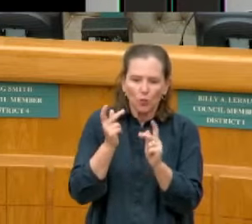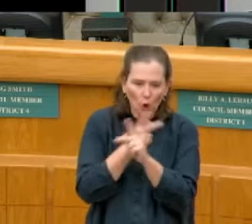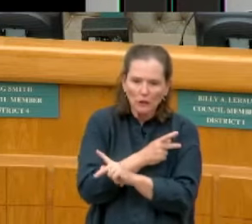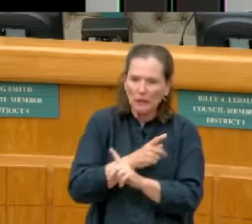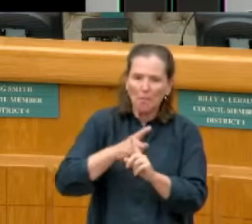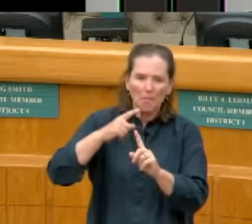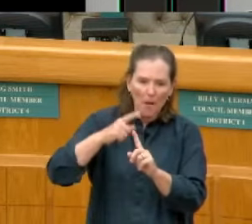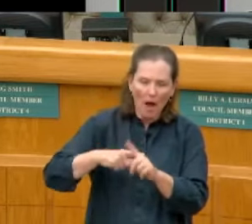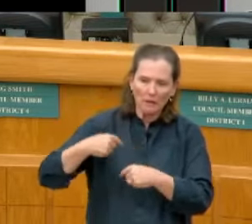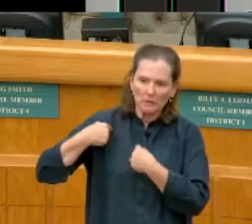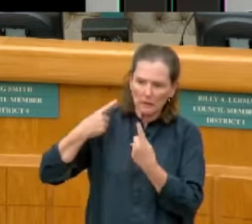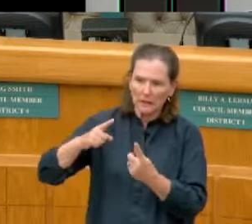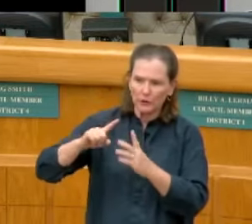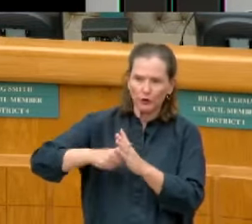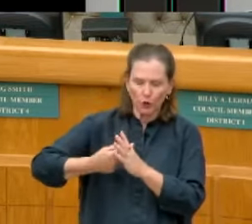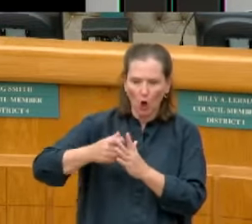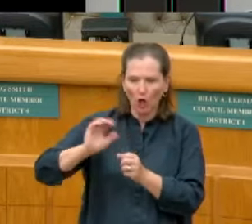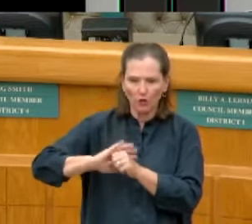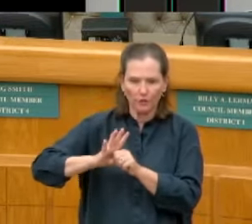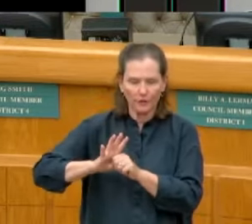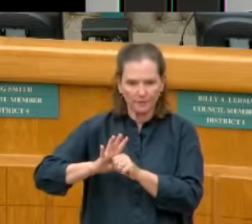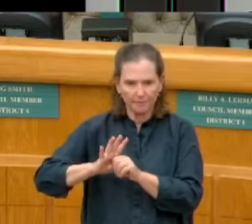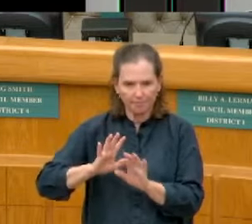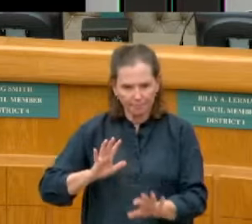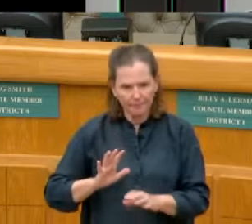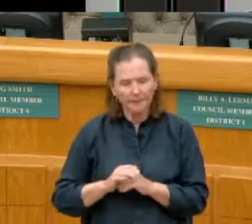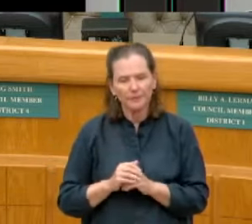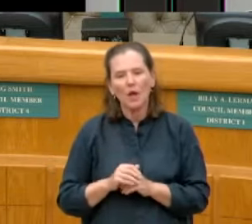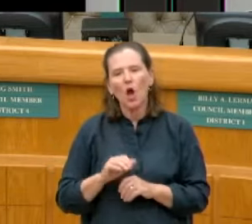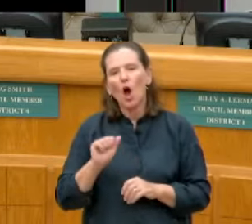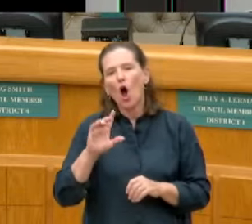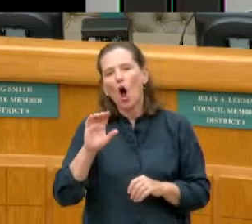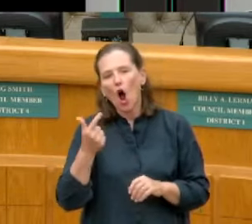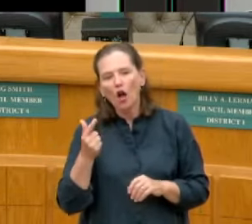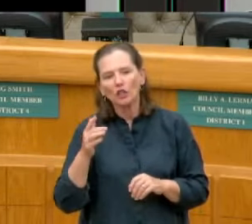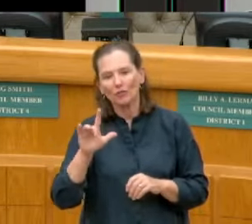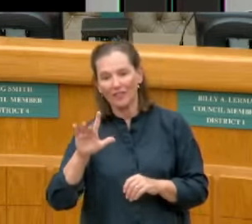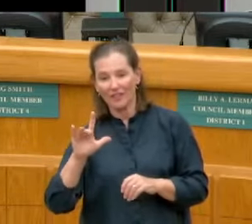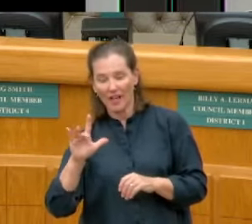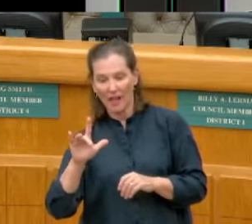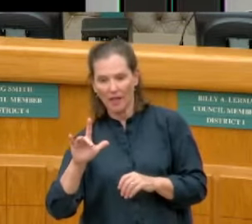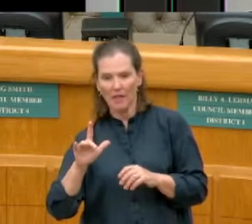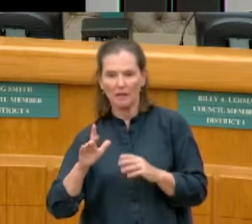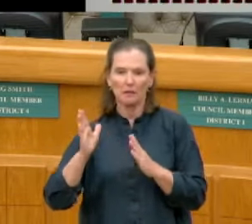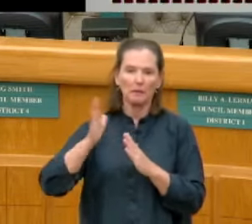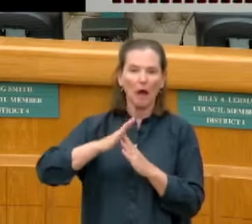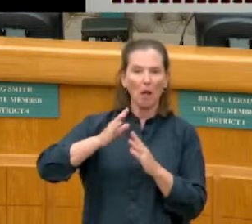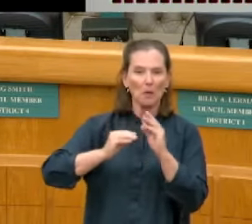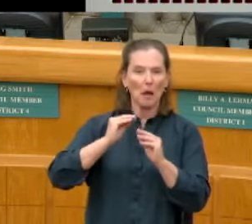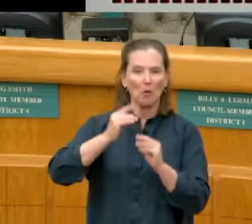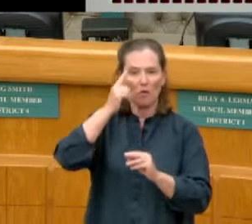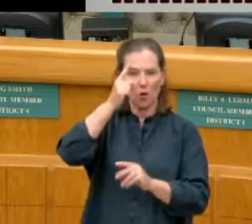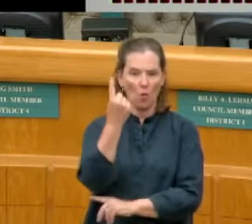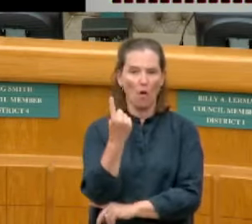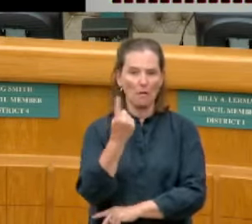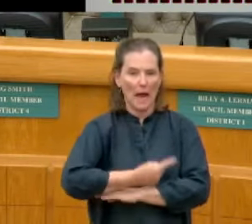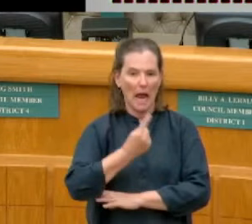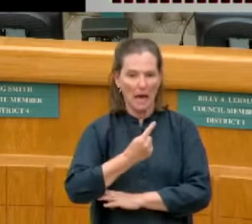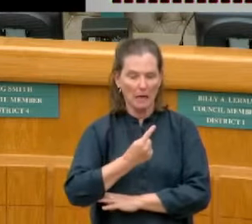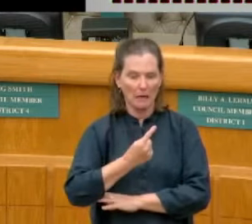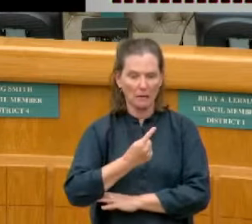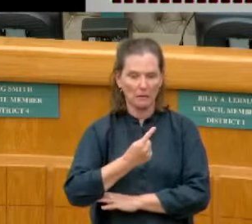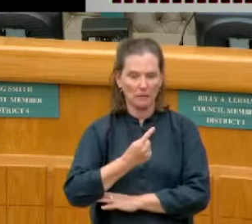deaths on August the 25th, the most ever in a single day. 60 deaths in 1